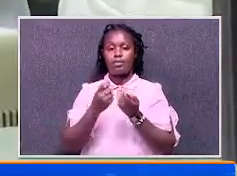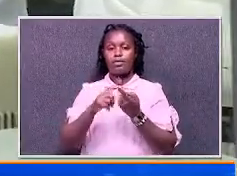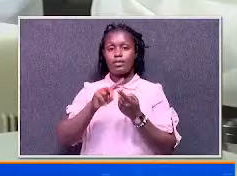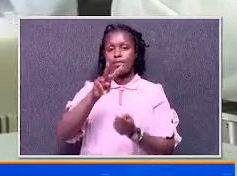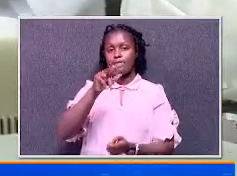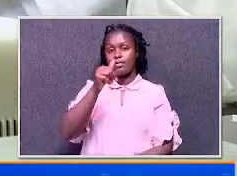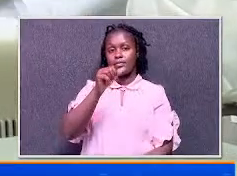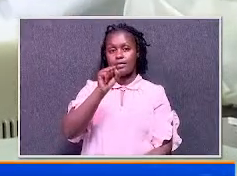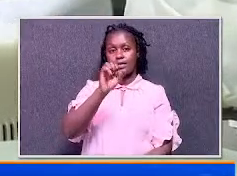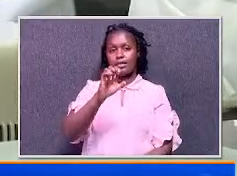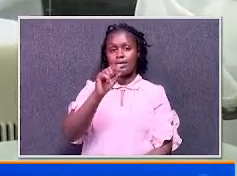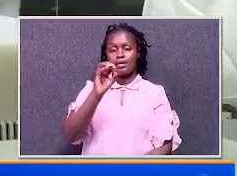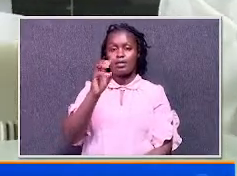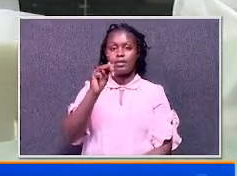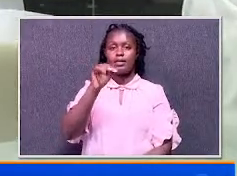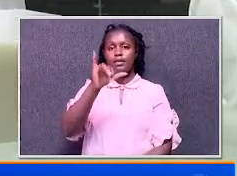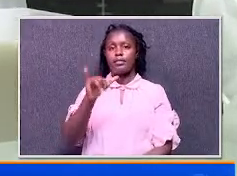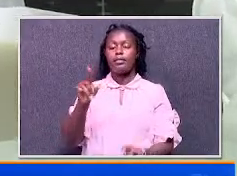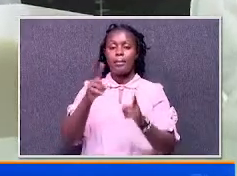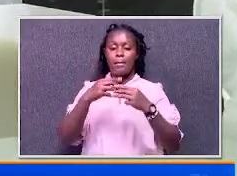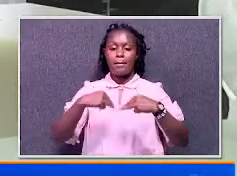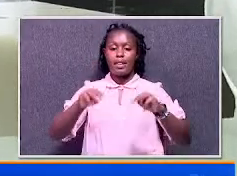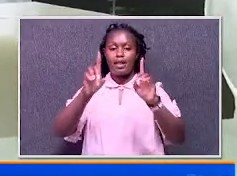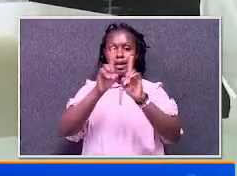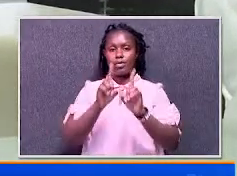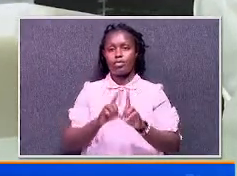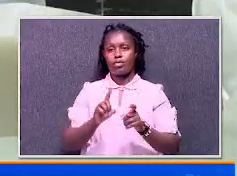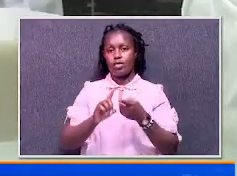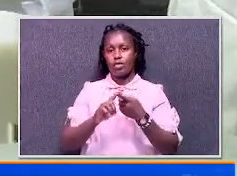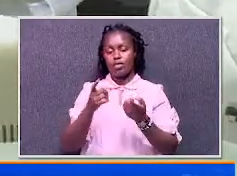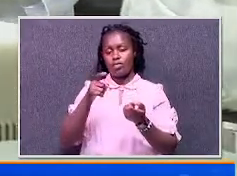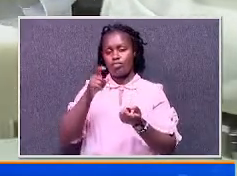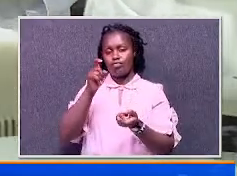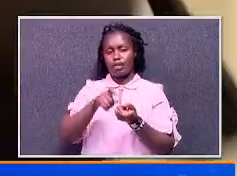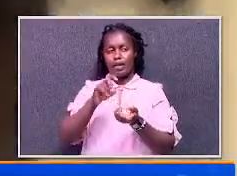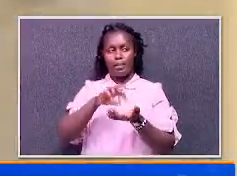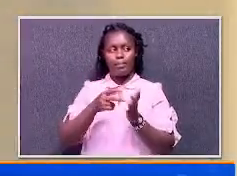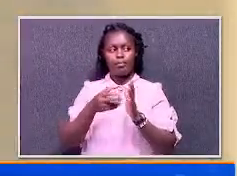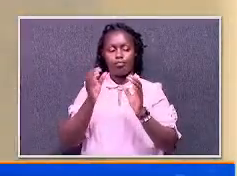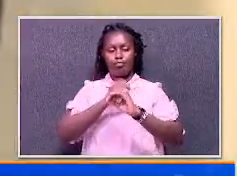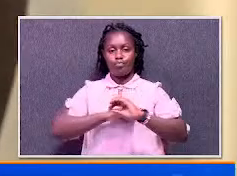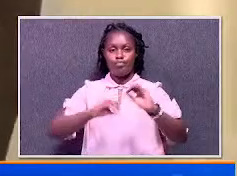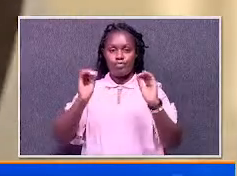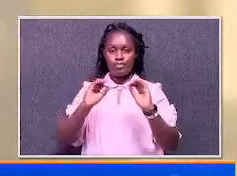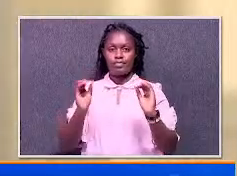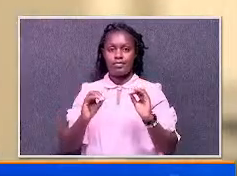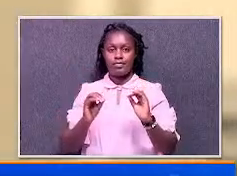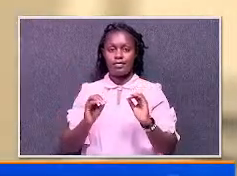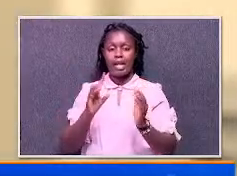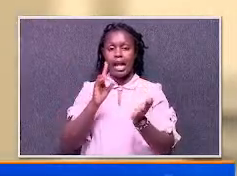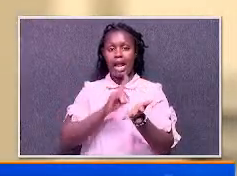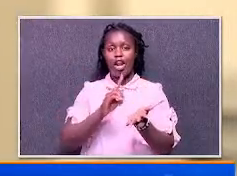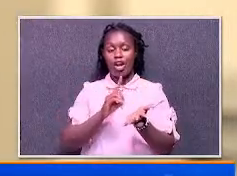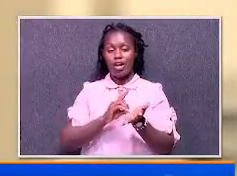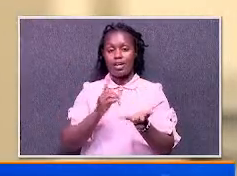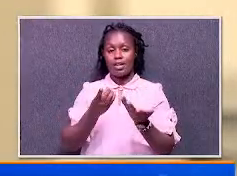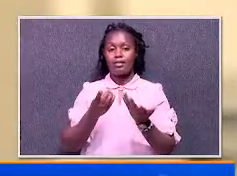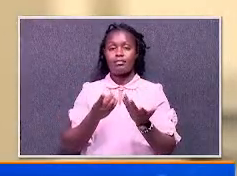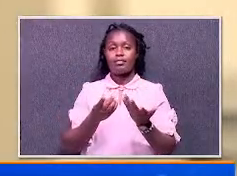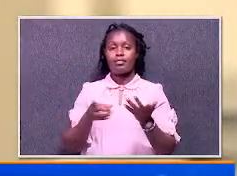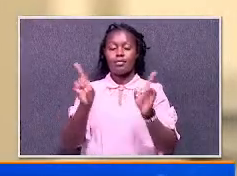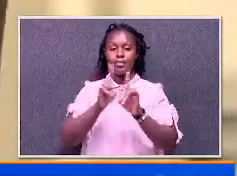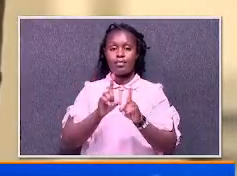vasectomies, the incision method and the no scalpel, no cut method. Dr. Charles Ochieng,